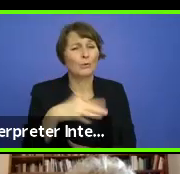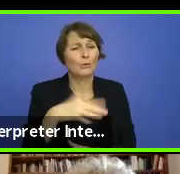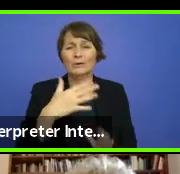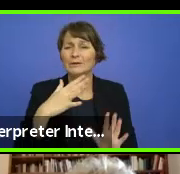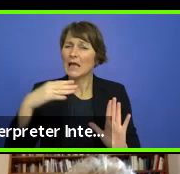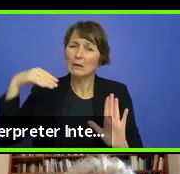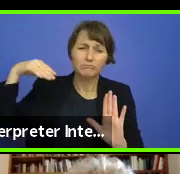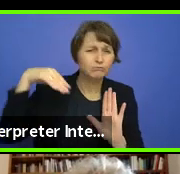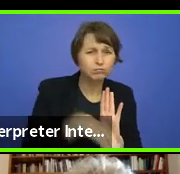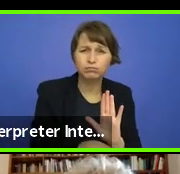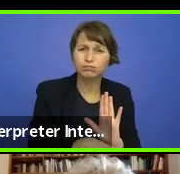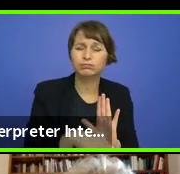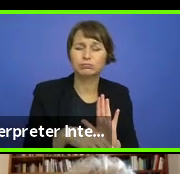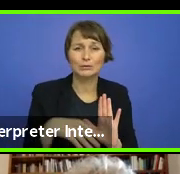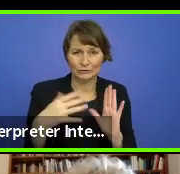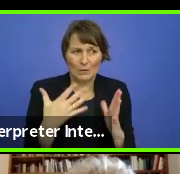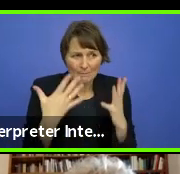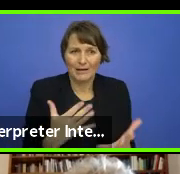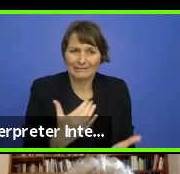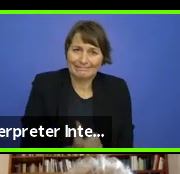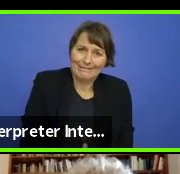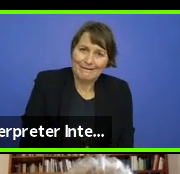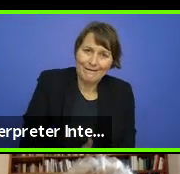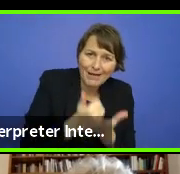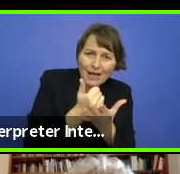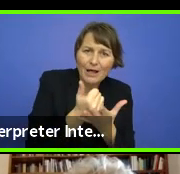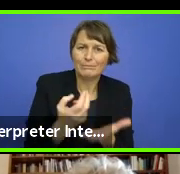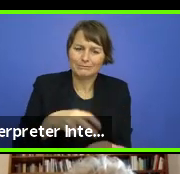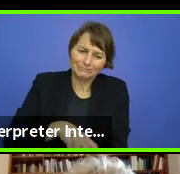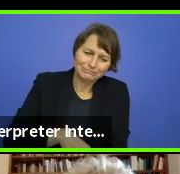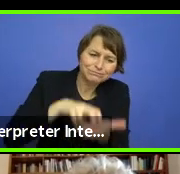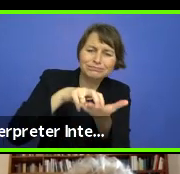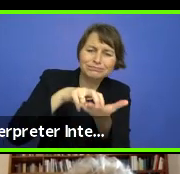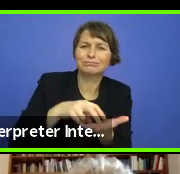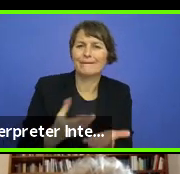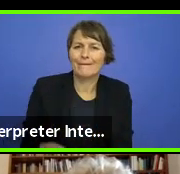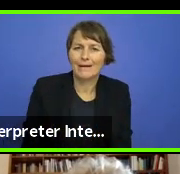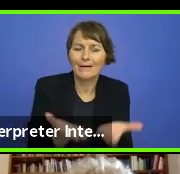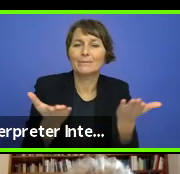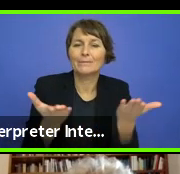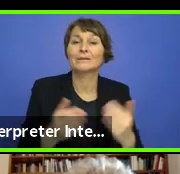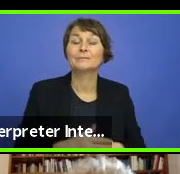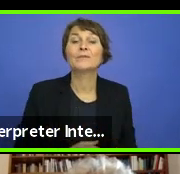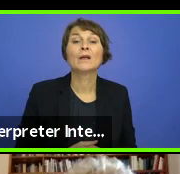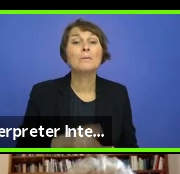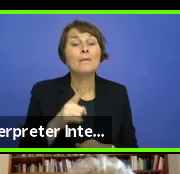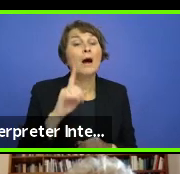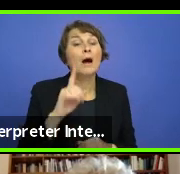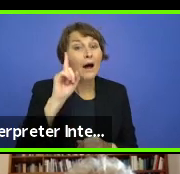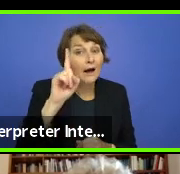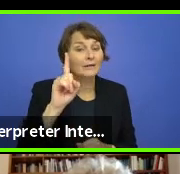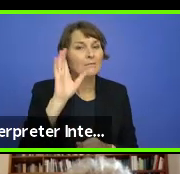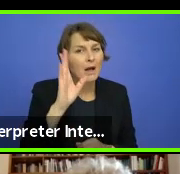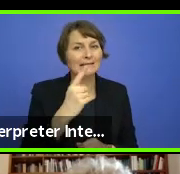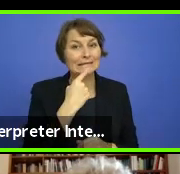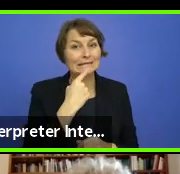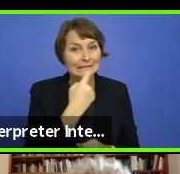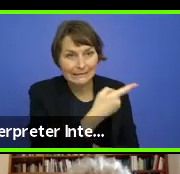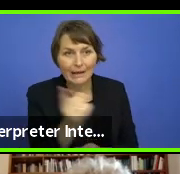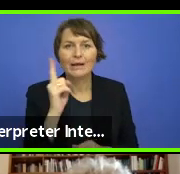But also the fact that the precarity and was always there, and this is also an opportunity to